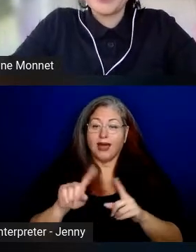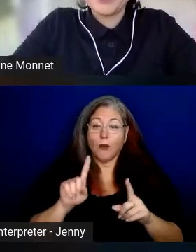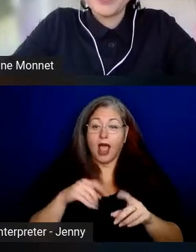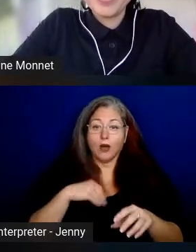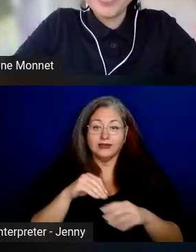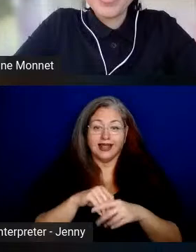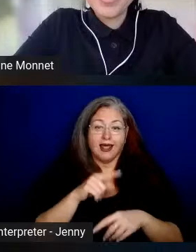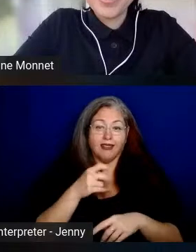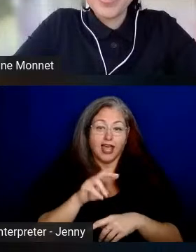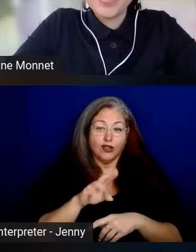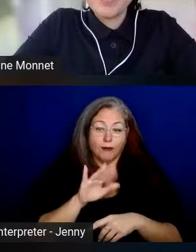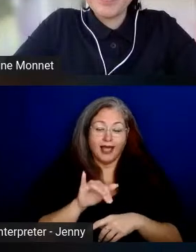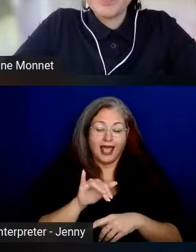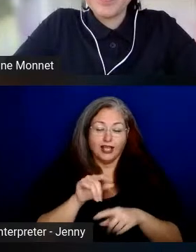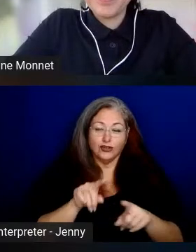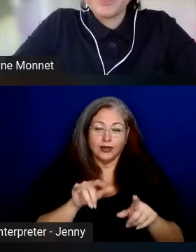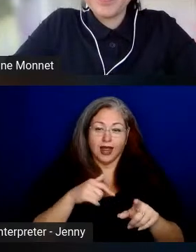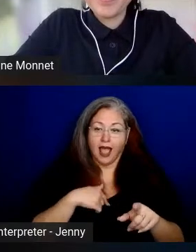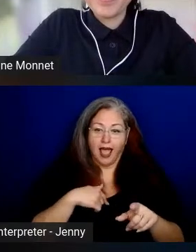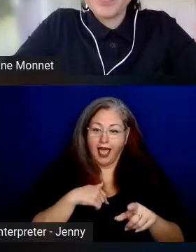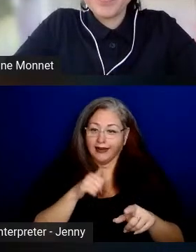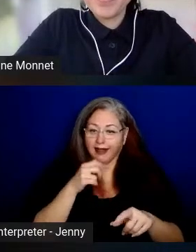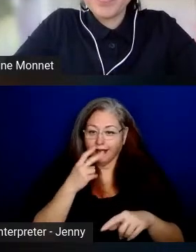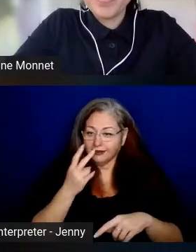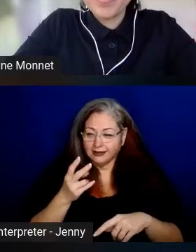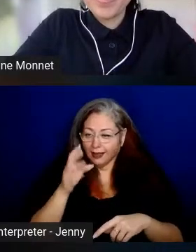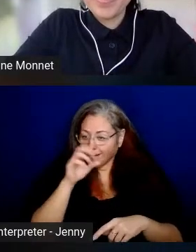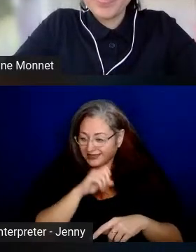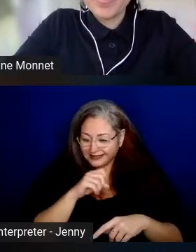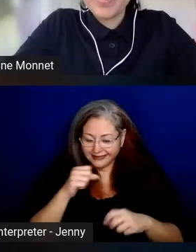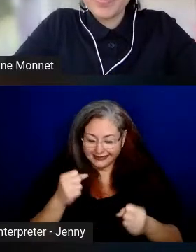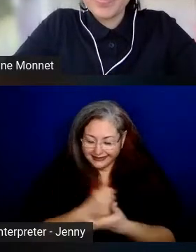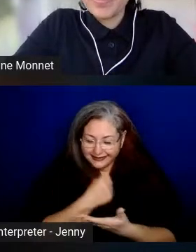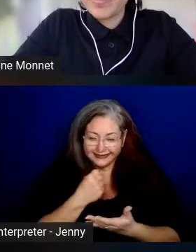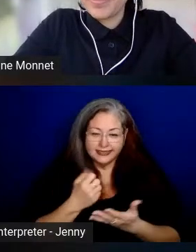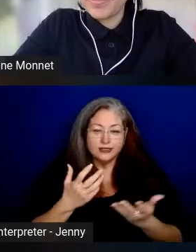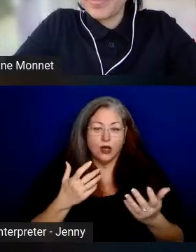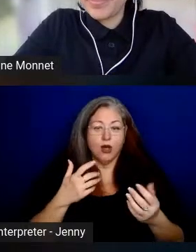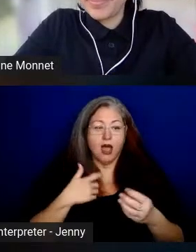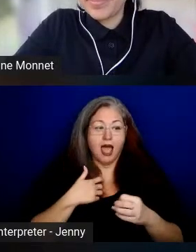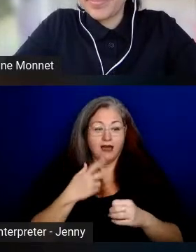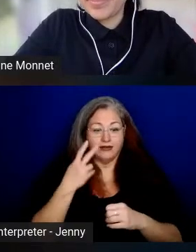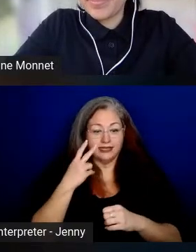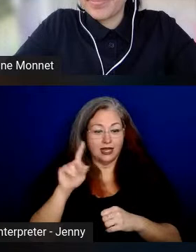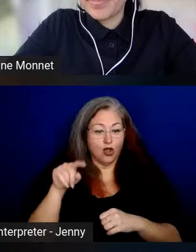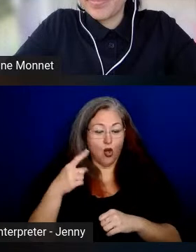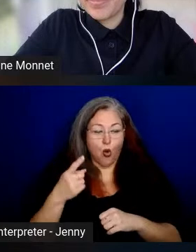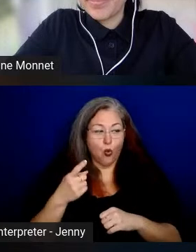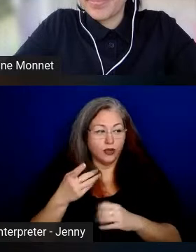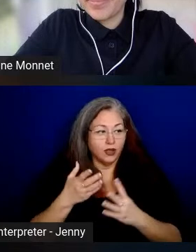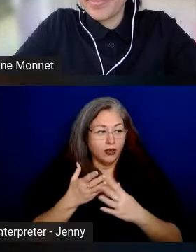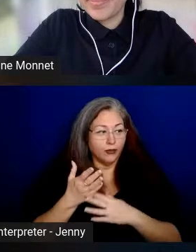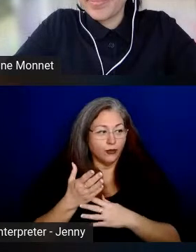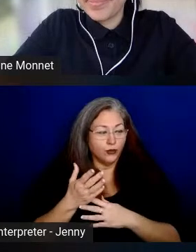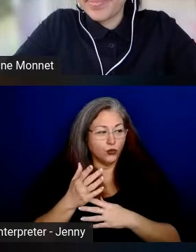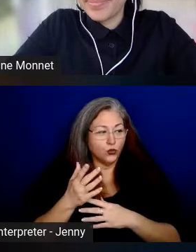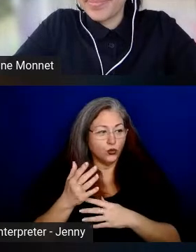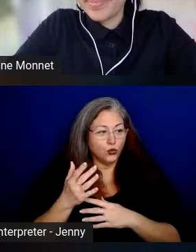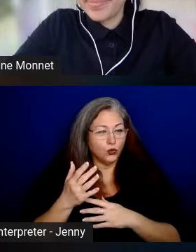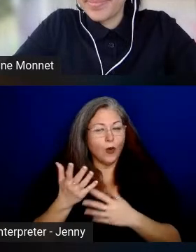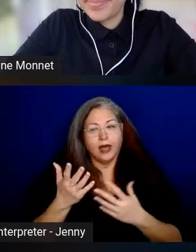that happened, so I missed it. So I've only seen it on